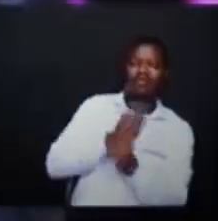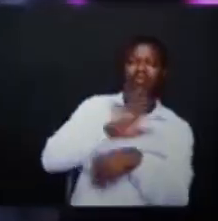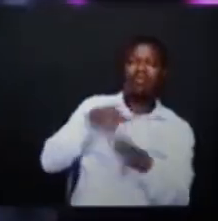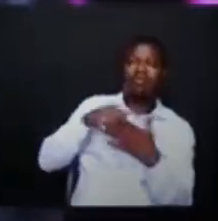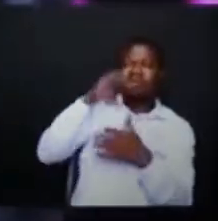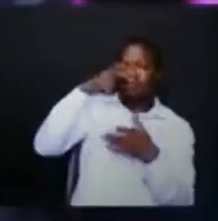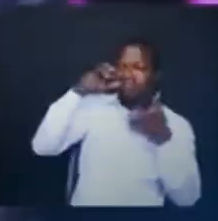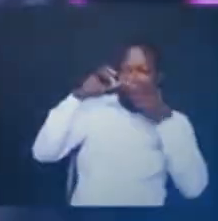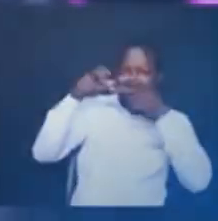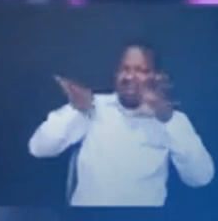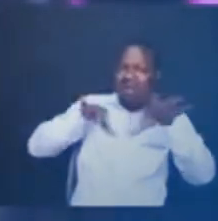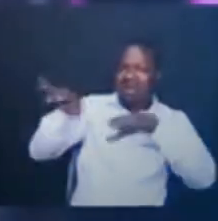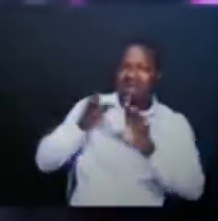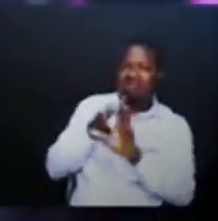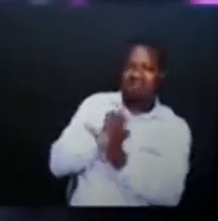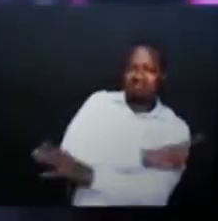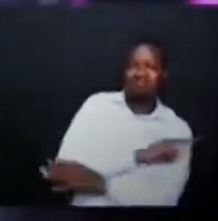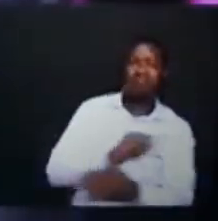corruption. Let us